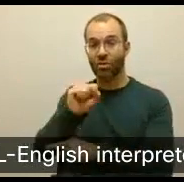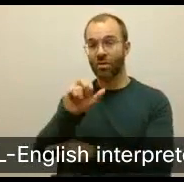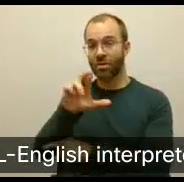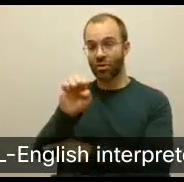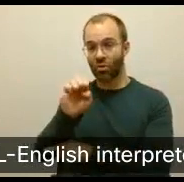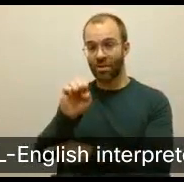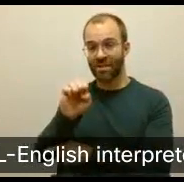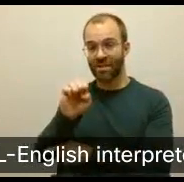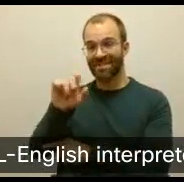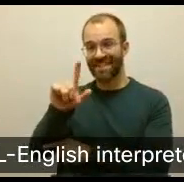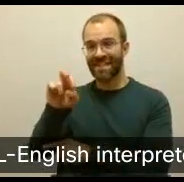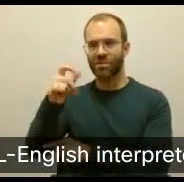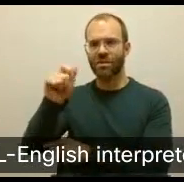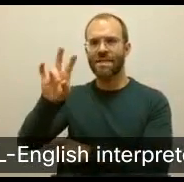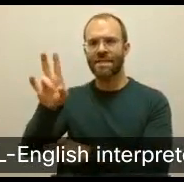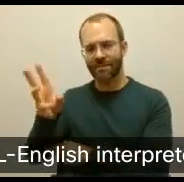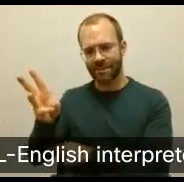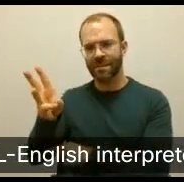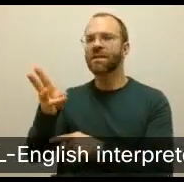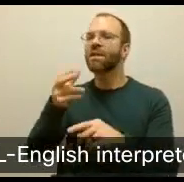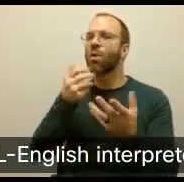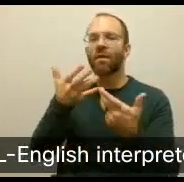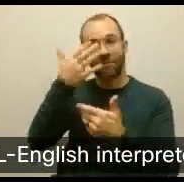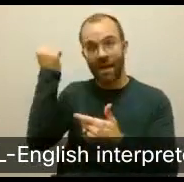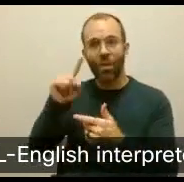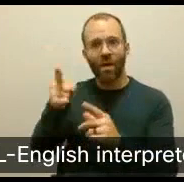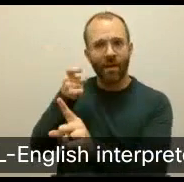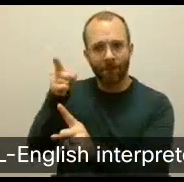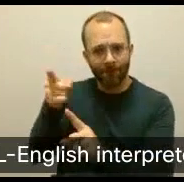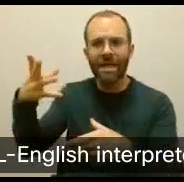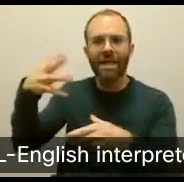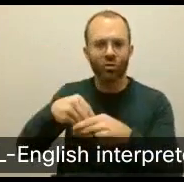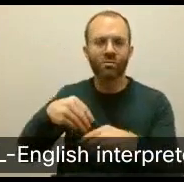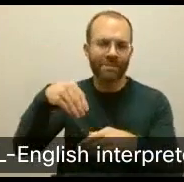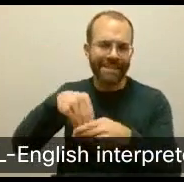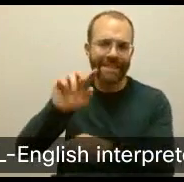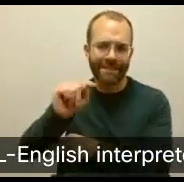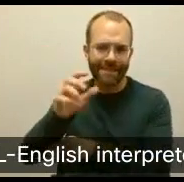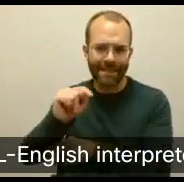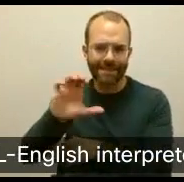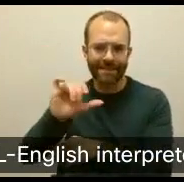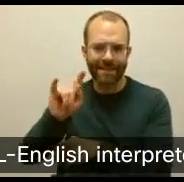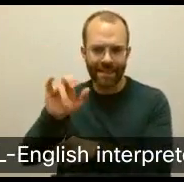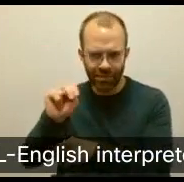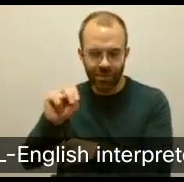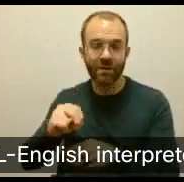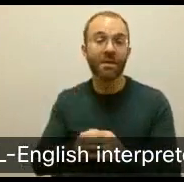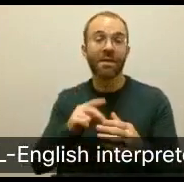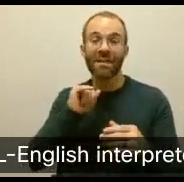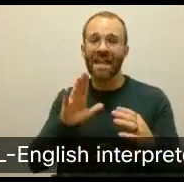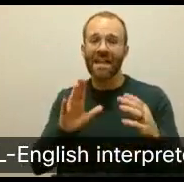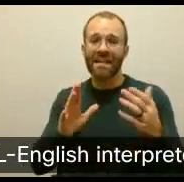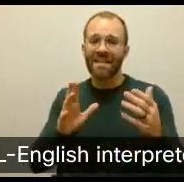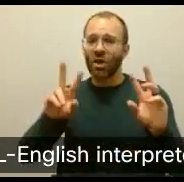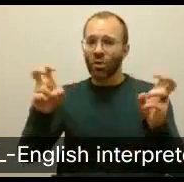to include in an in-text citation. As a side note, it does mention here quotes should be maximum